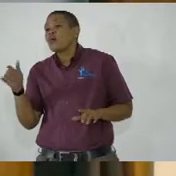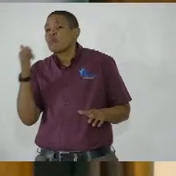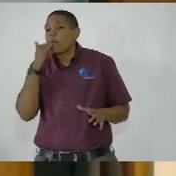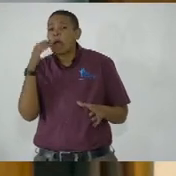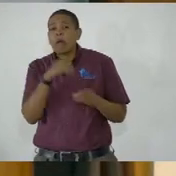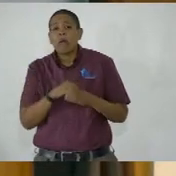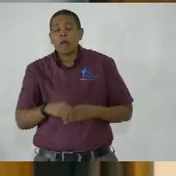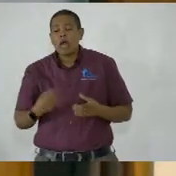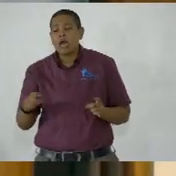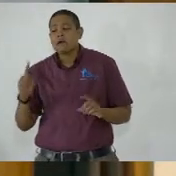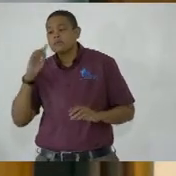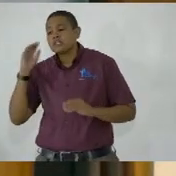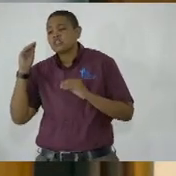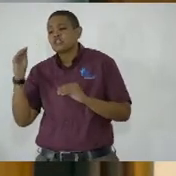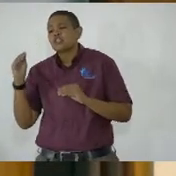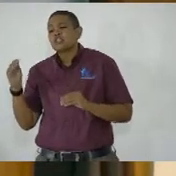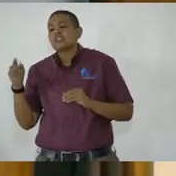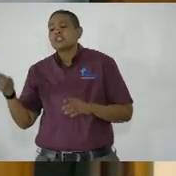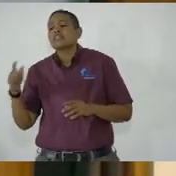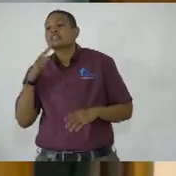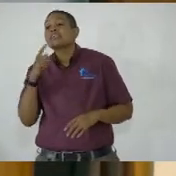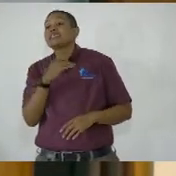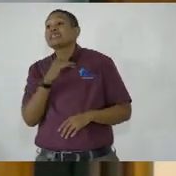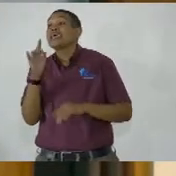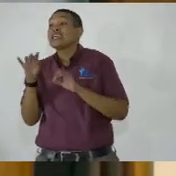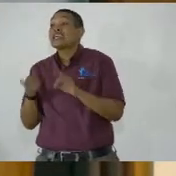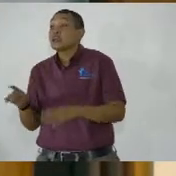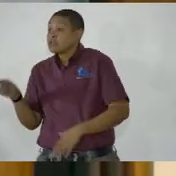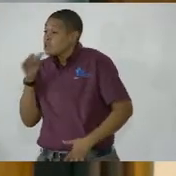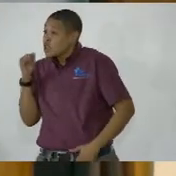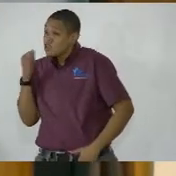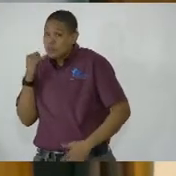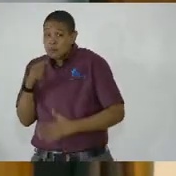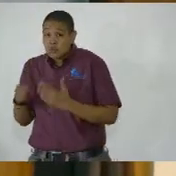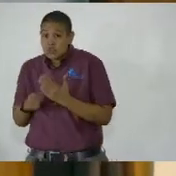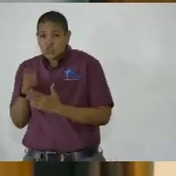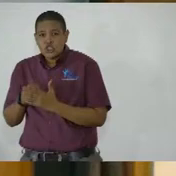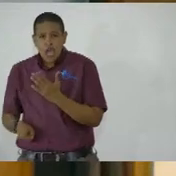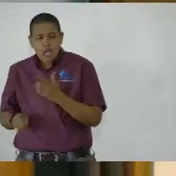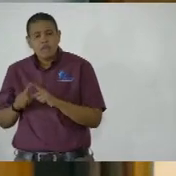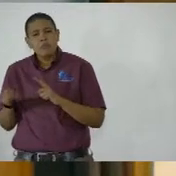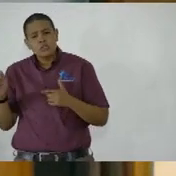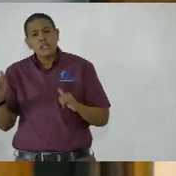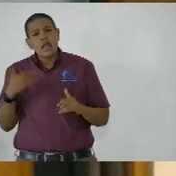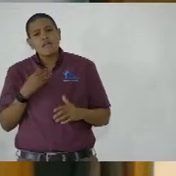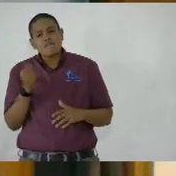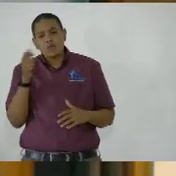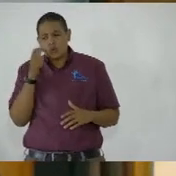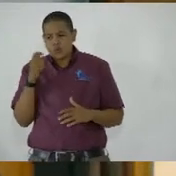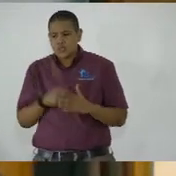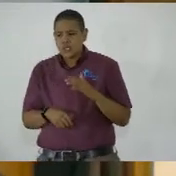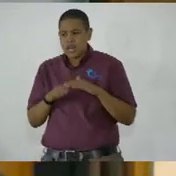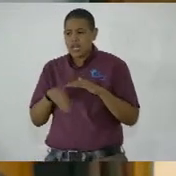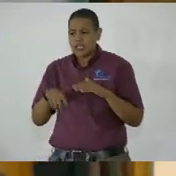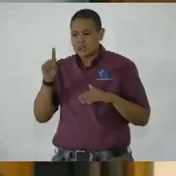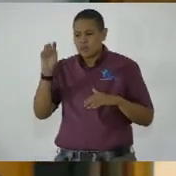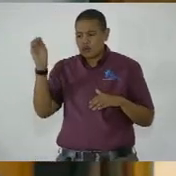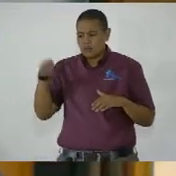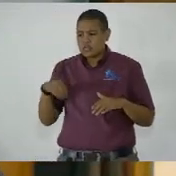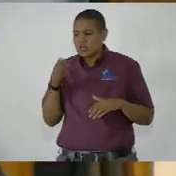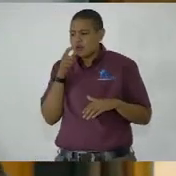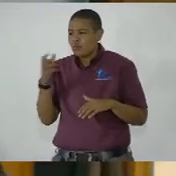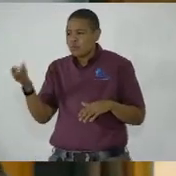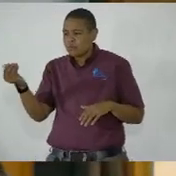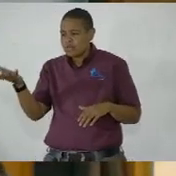they have been taught, they have been sensitized that they are not to charge. But you do have a few, less than 1%, Madam Speaker, who